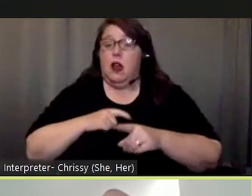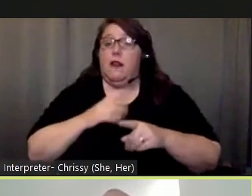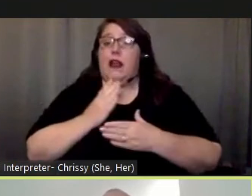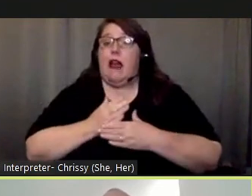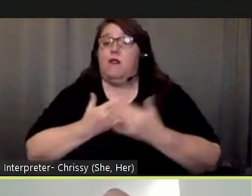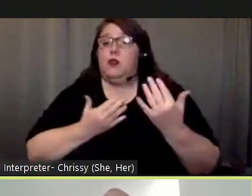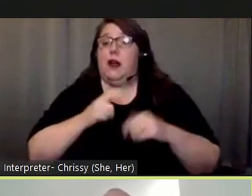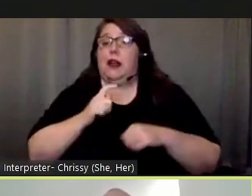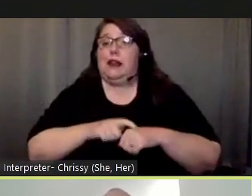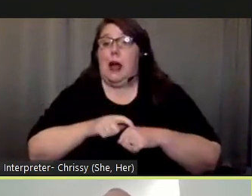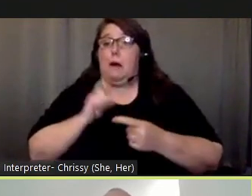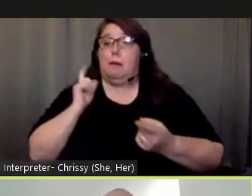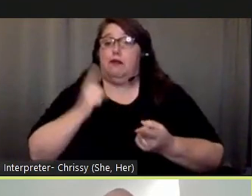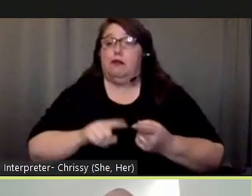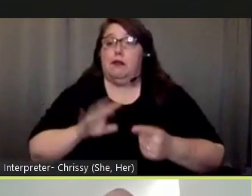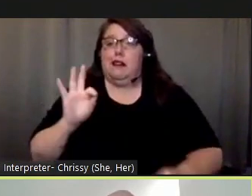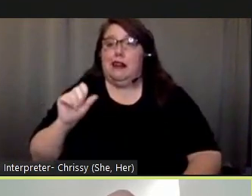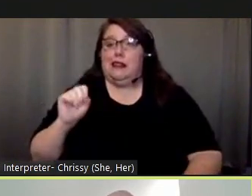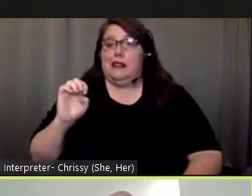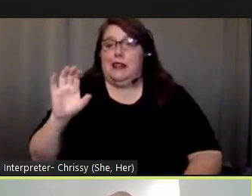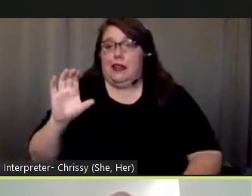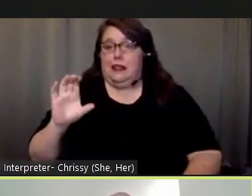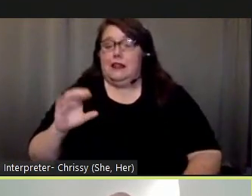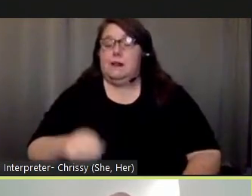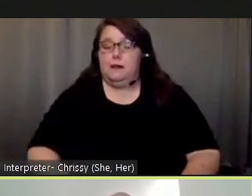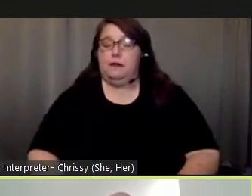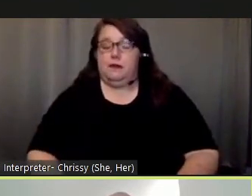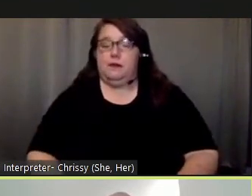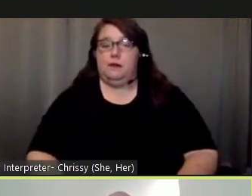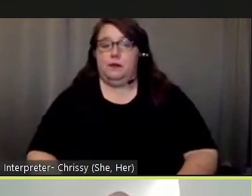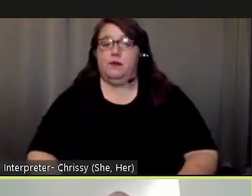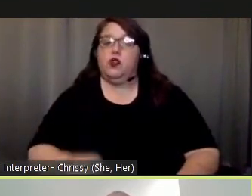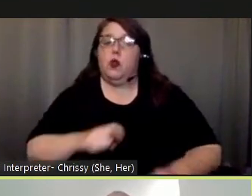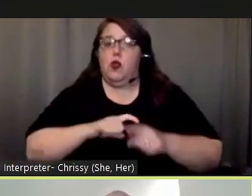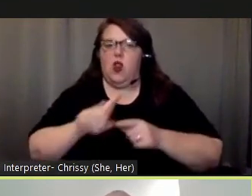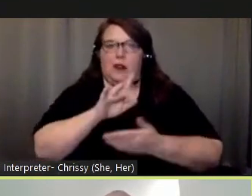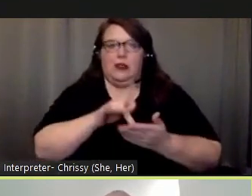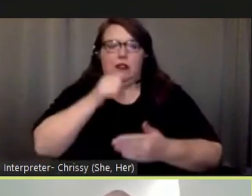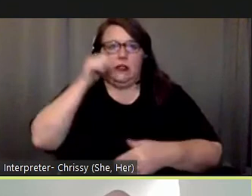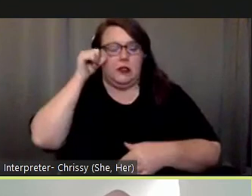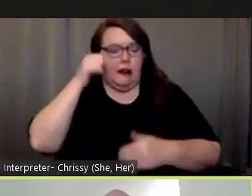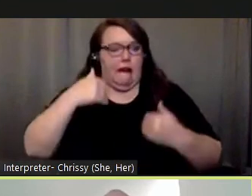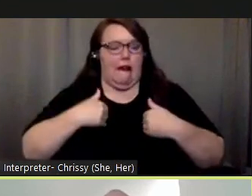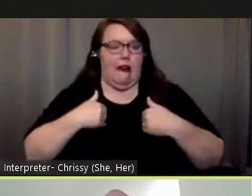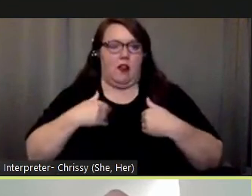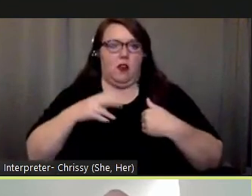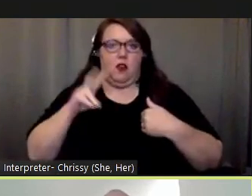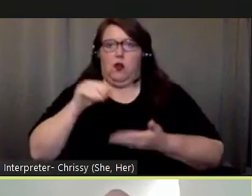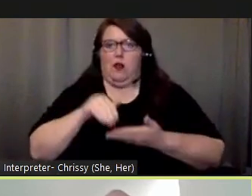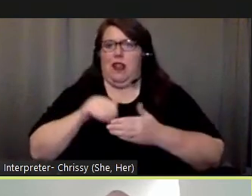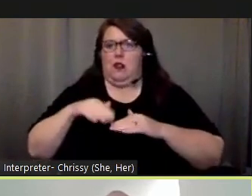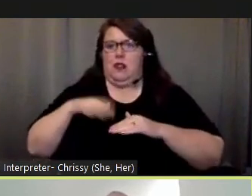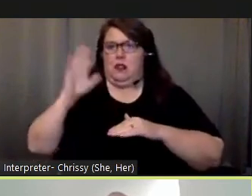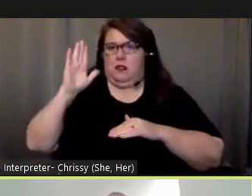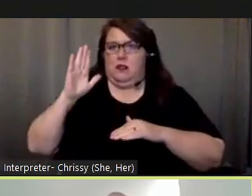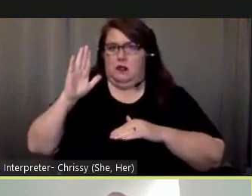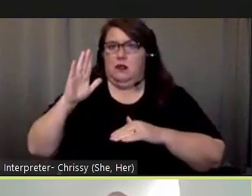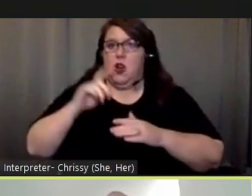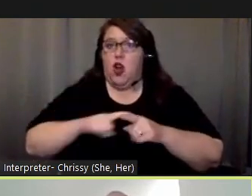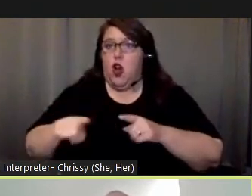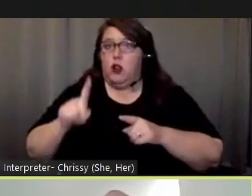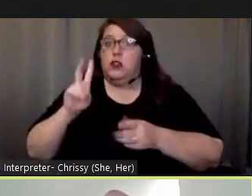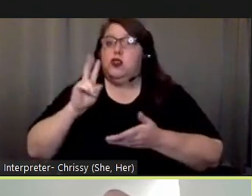now down to 9 seconds. And so the call center yesterday handled more than 2,000 calls to ensure